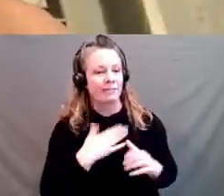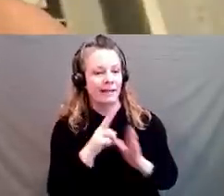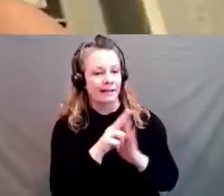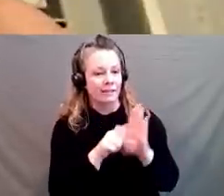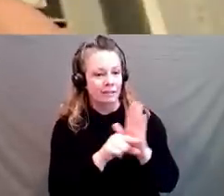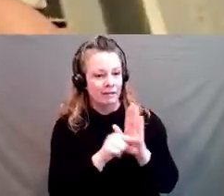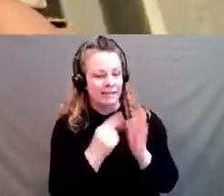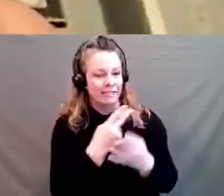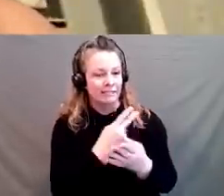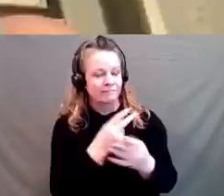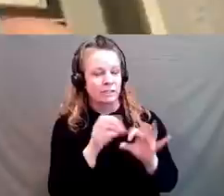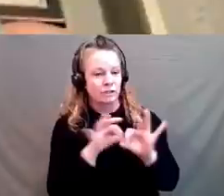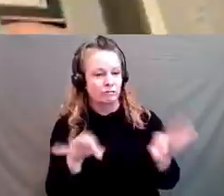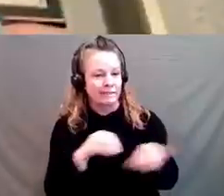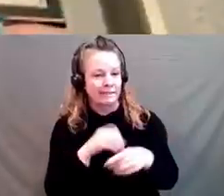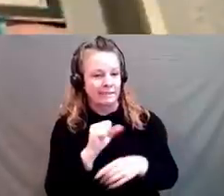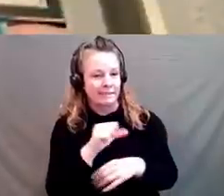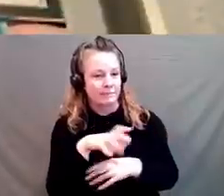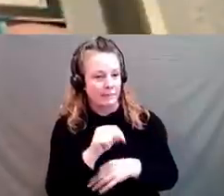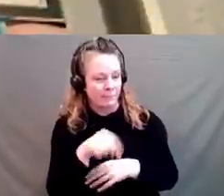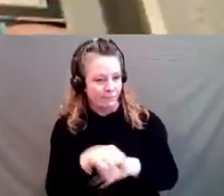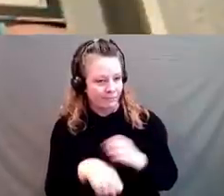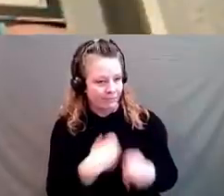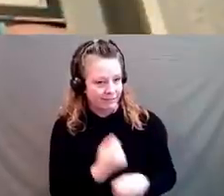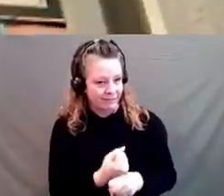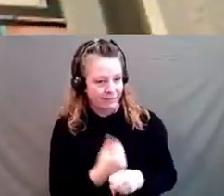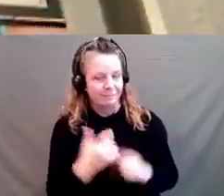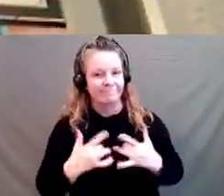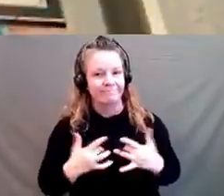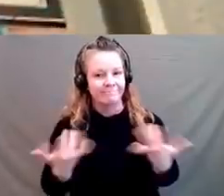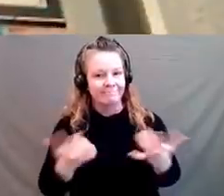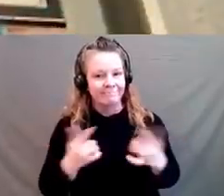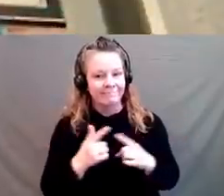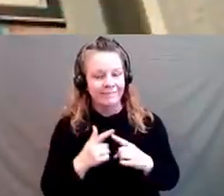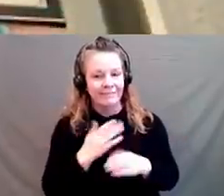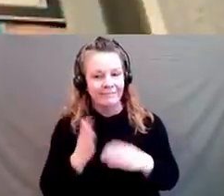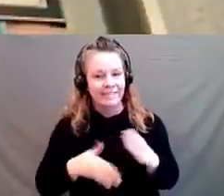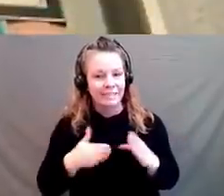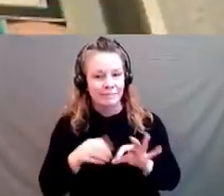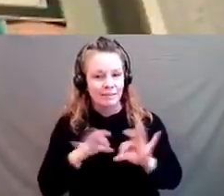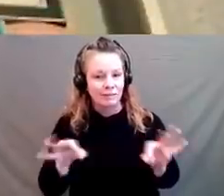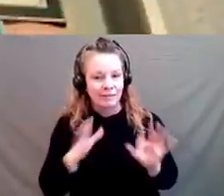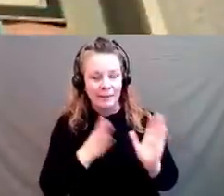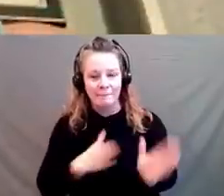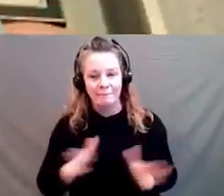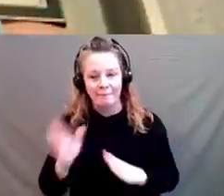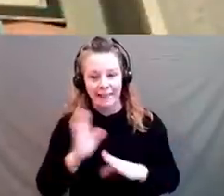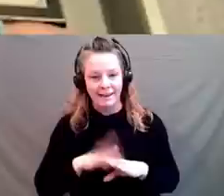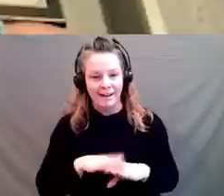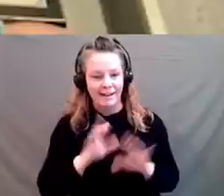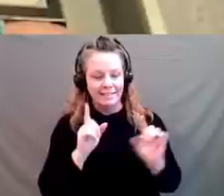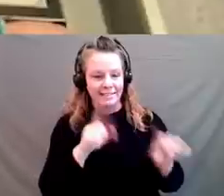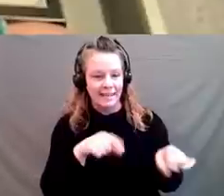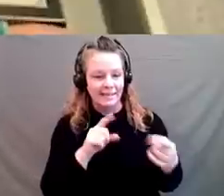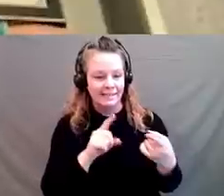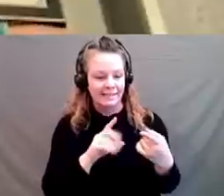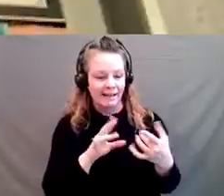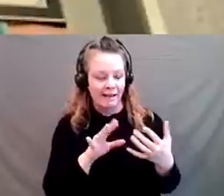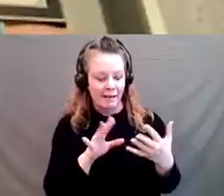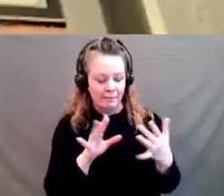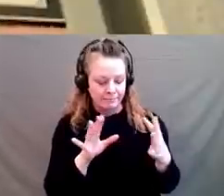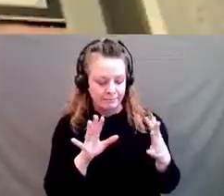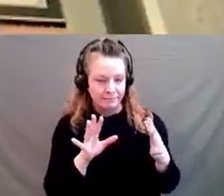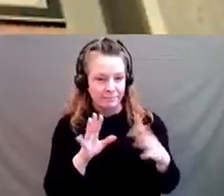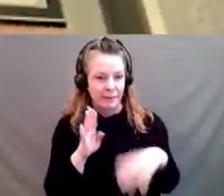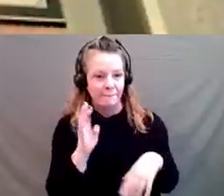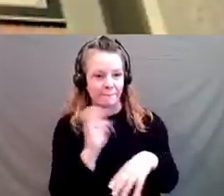in September of this year. I'm excited to finish my degree and plan on attending back at